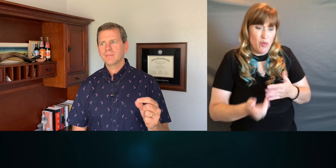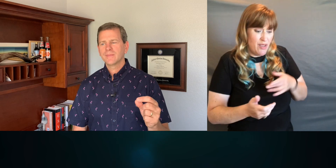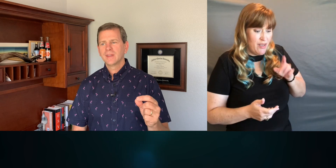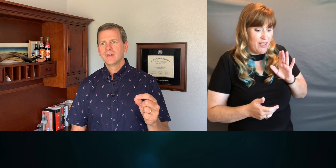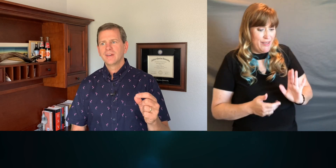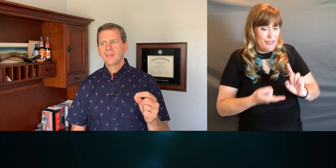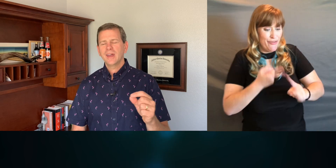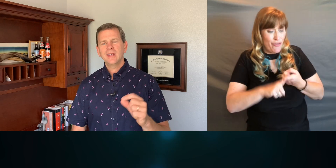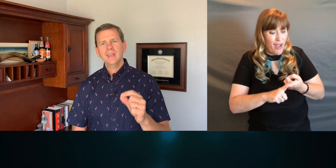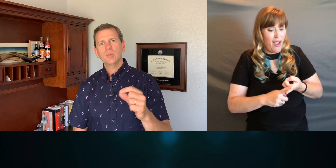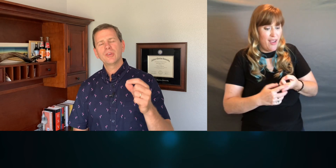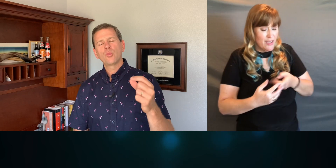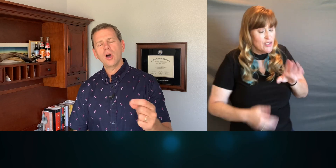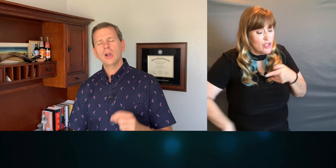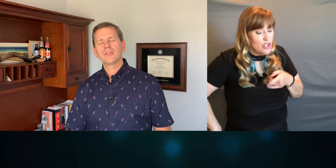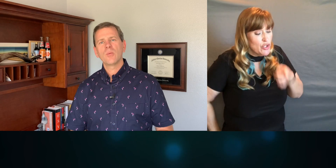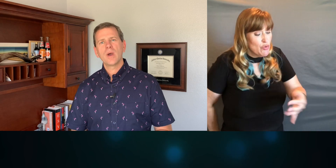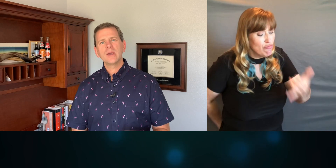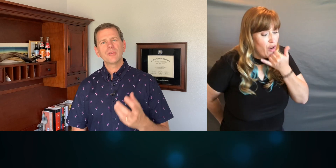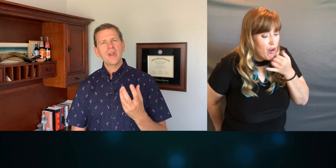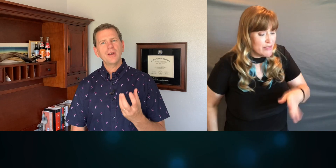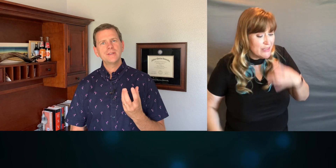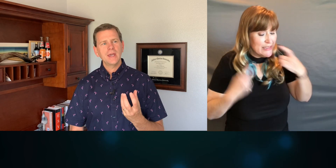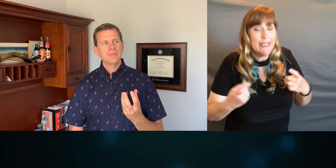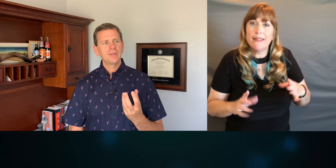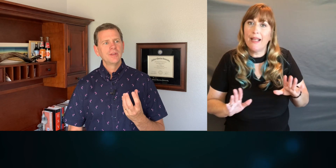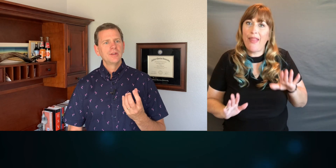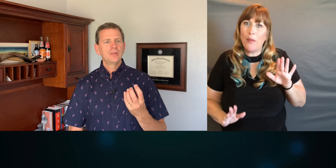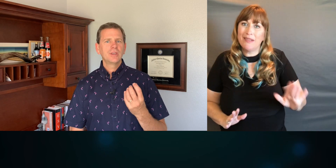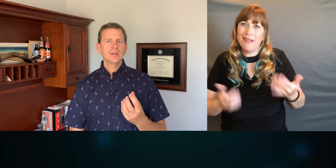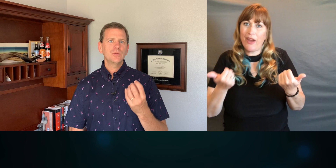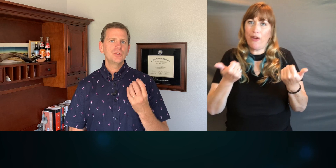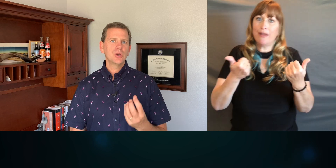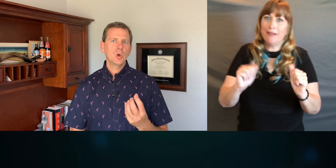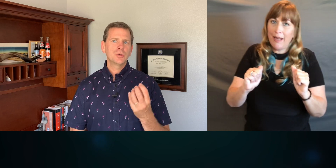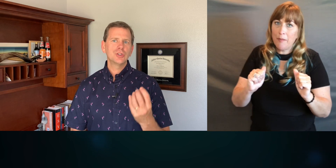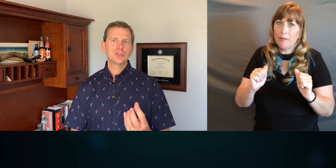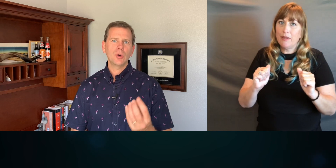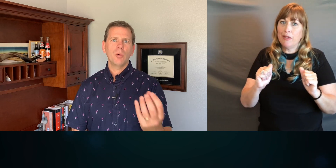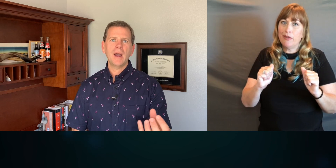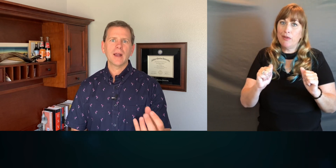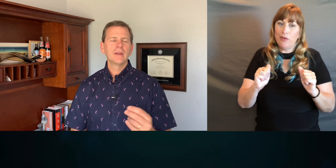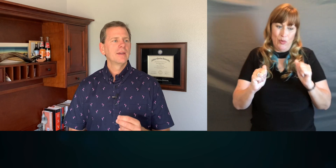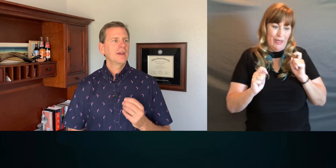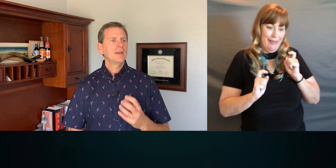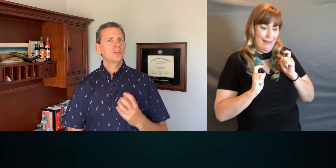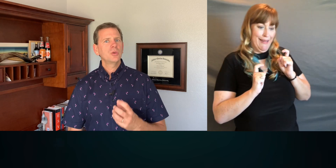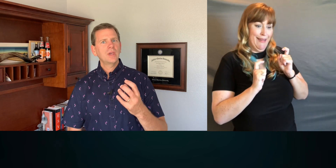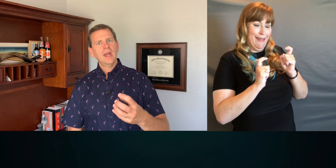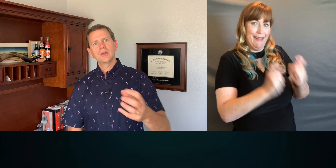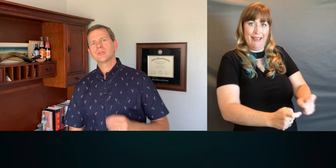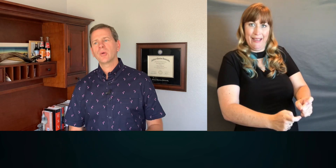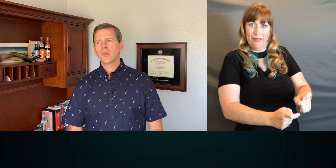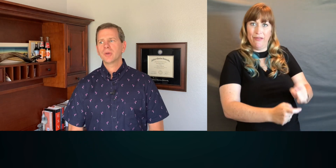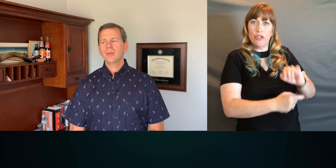him that he was wrong in some way, it was their attempt to give Job control back. Hey, you